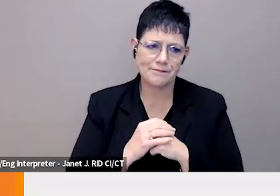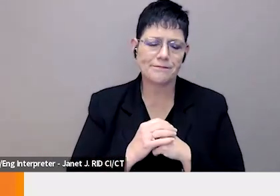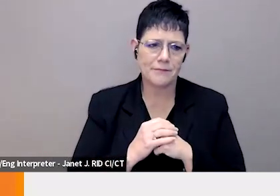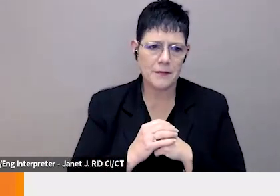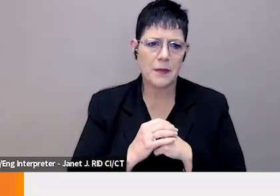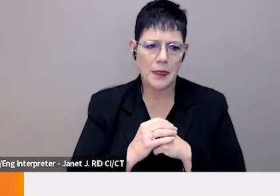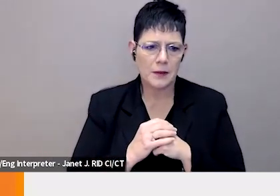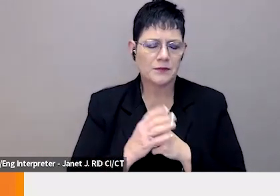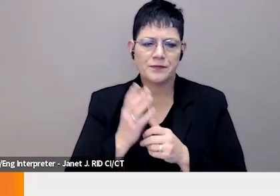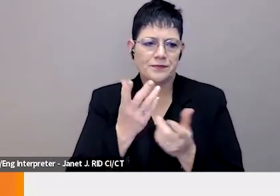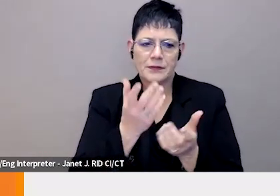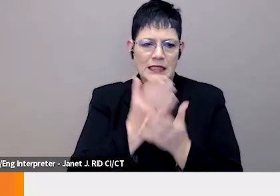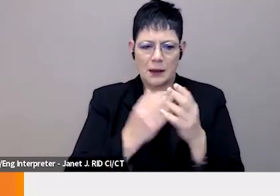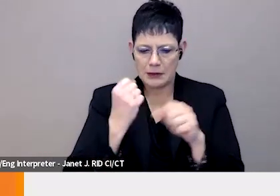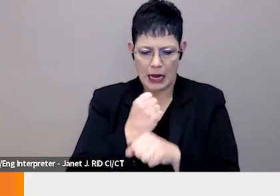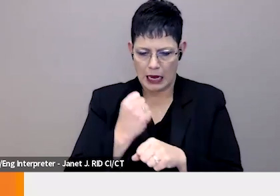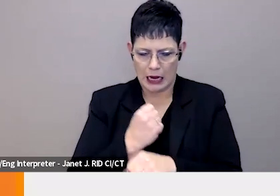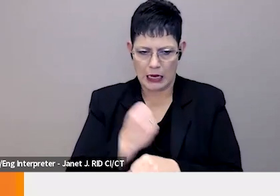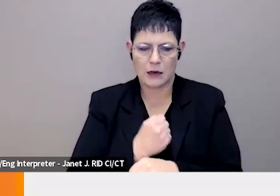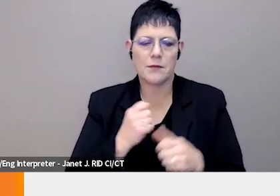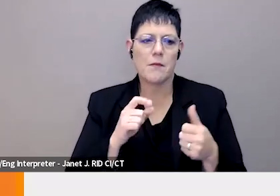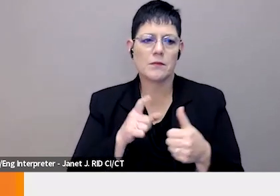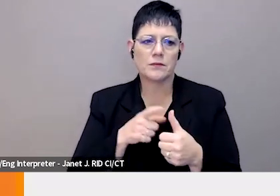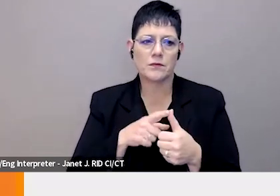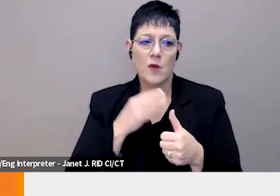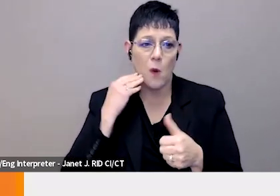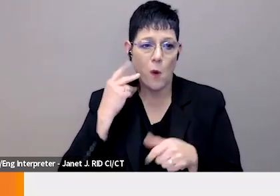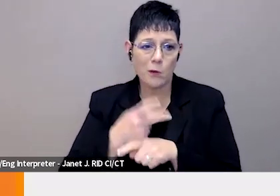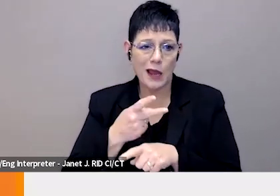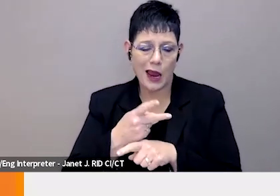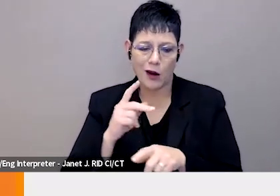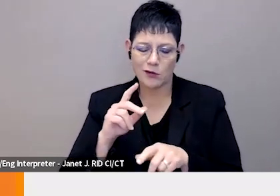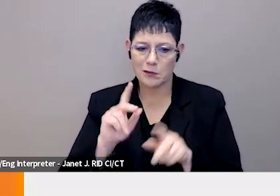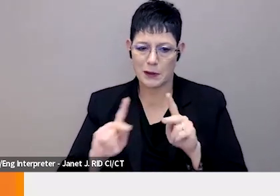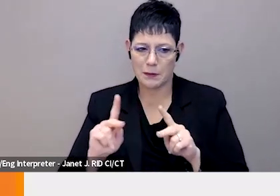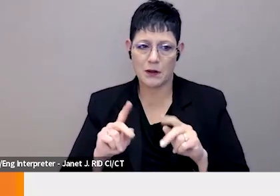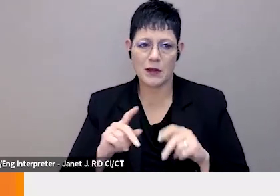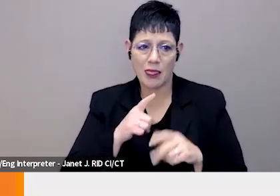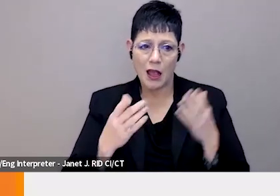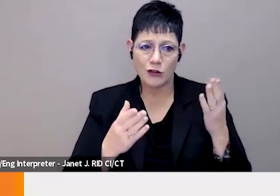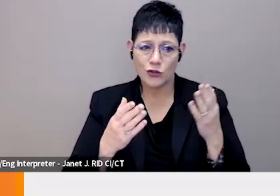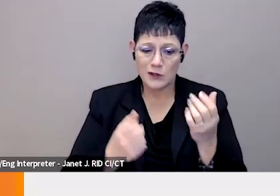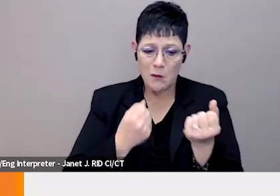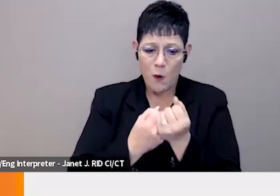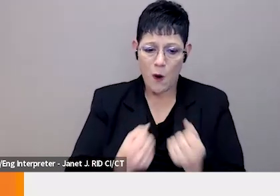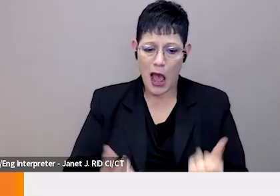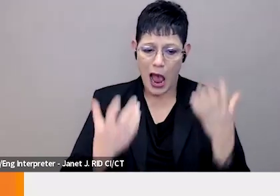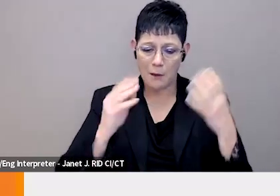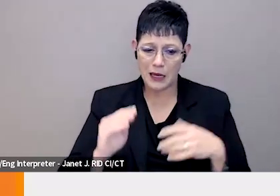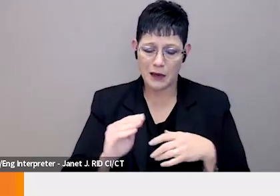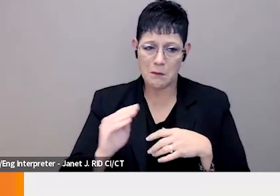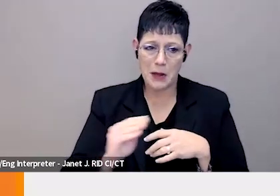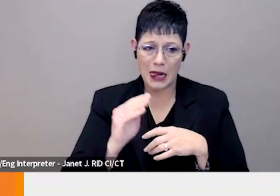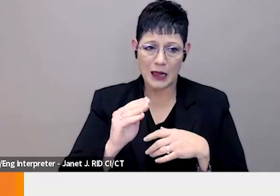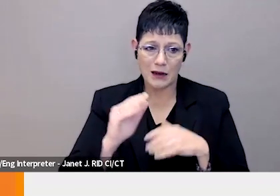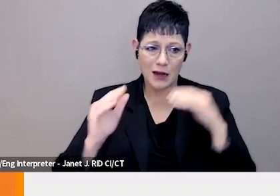some of the facts about home care workers, which is that, right now they're serving 9.8 million older adults and people